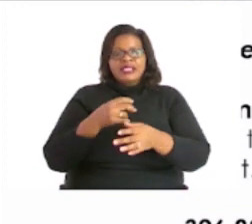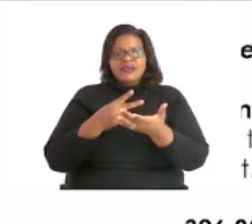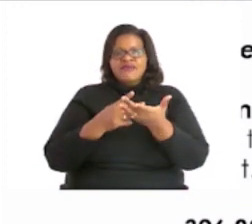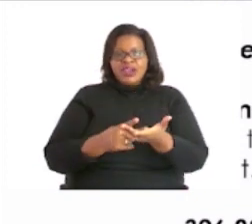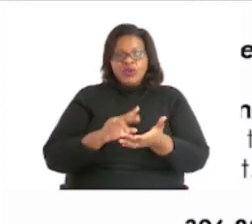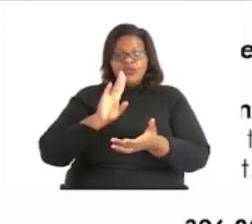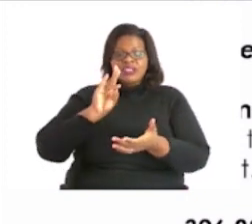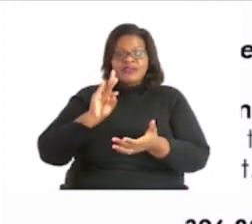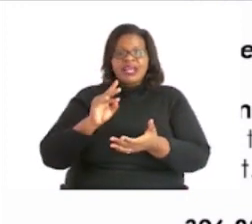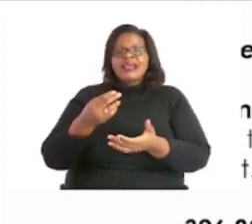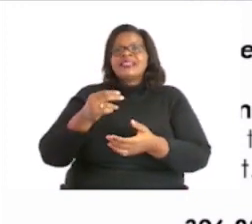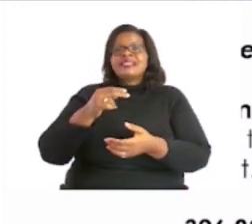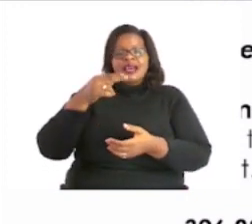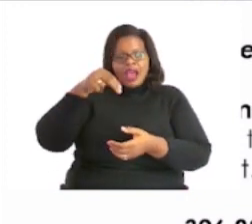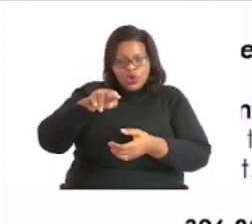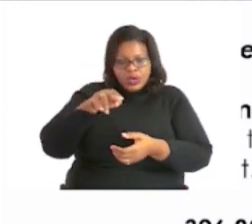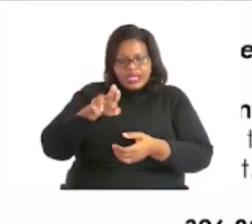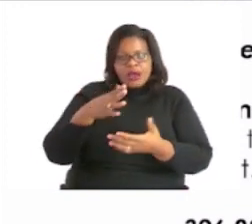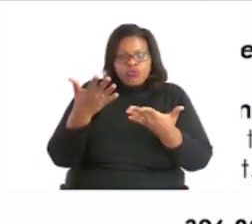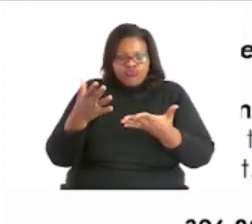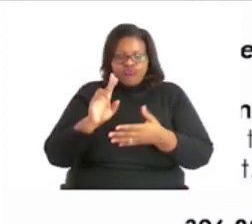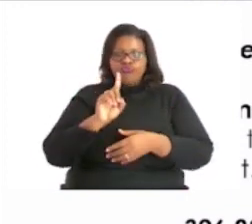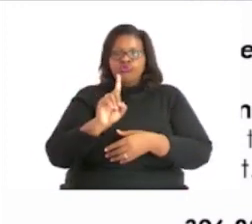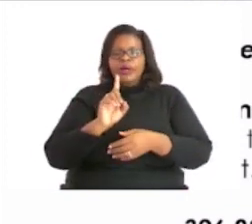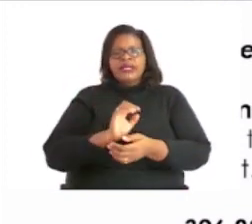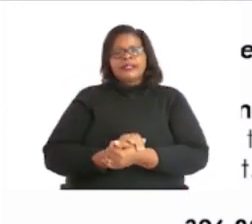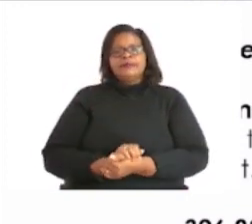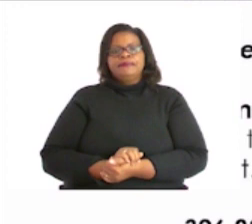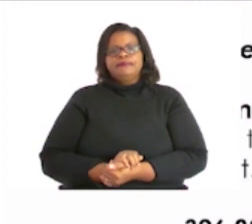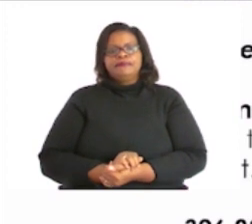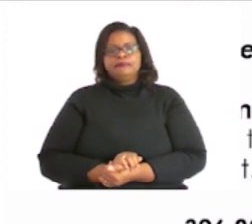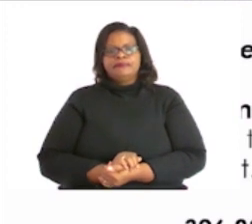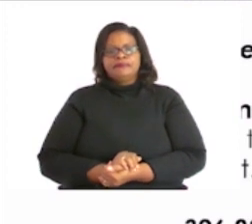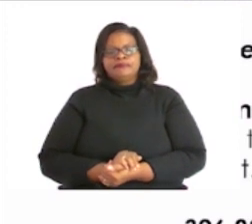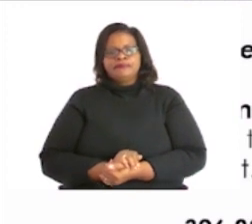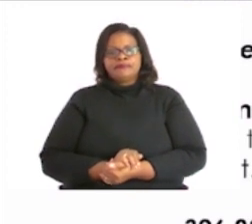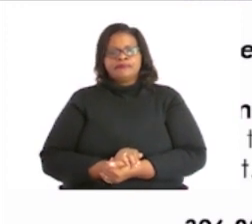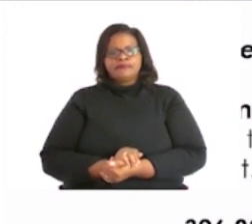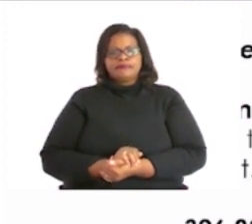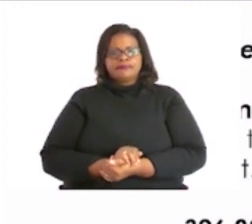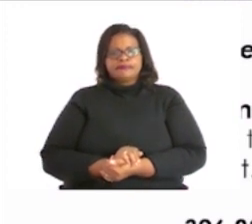as units or you can write it as ones. Well done,